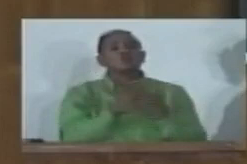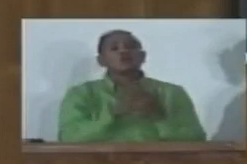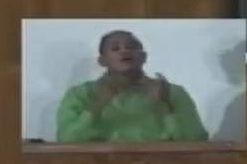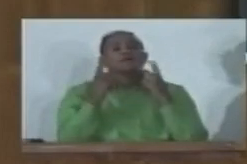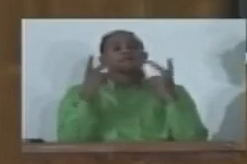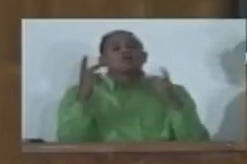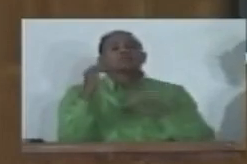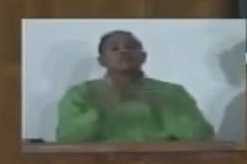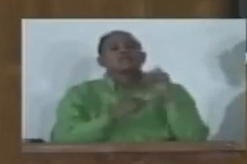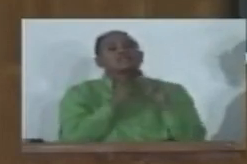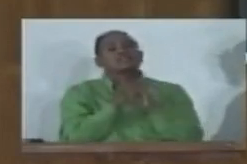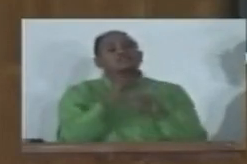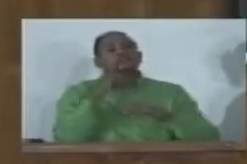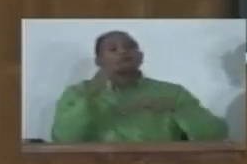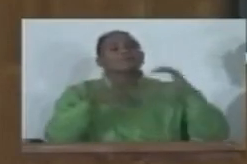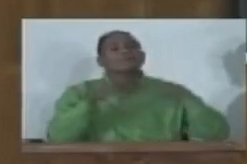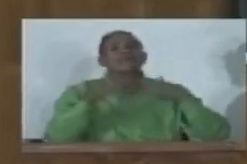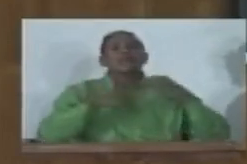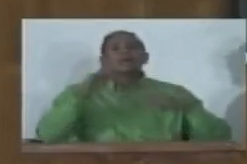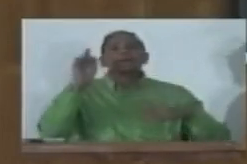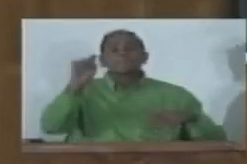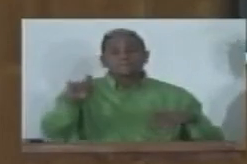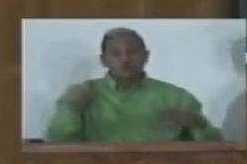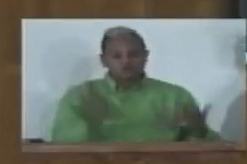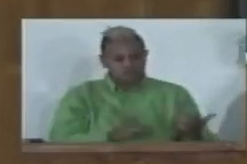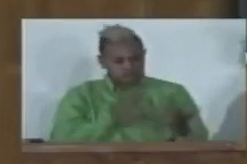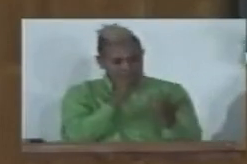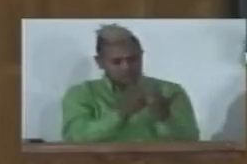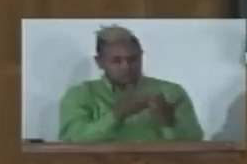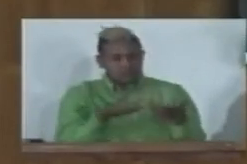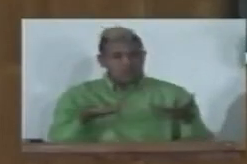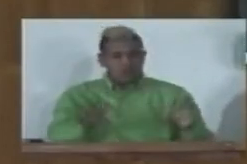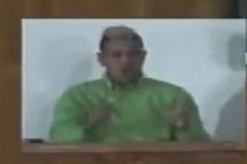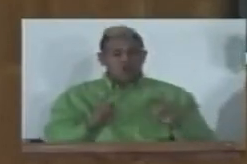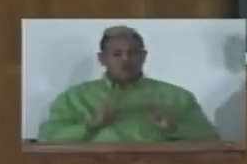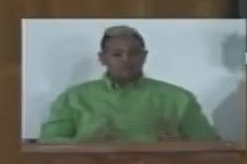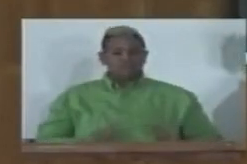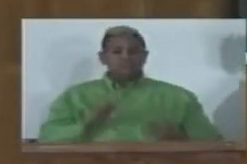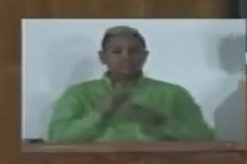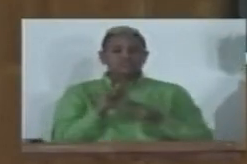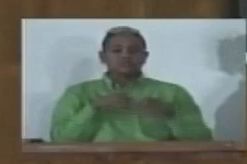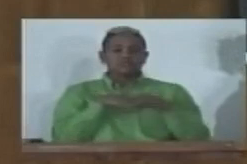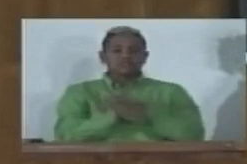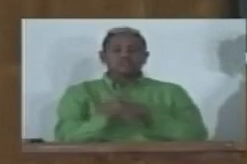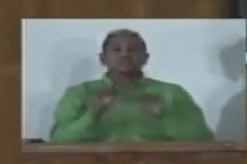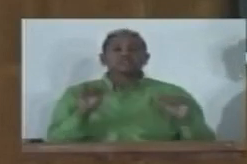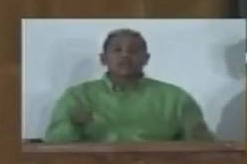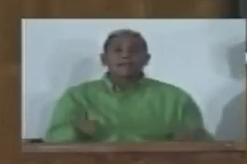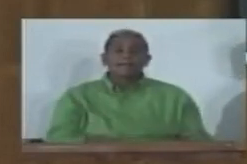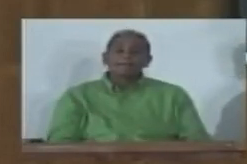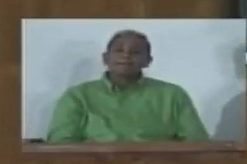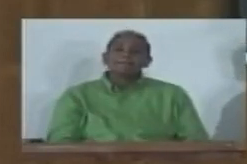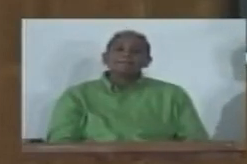institutions to be built must cater for persons with physical disabilities.